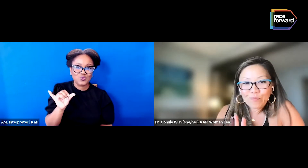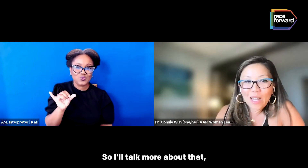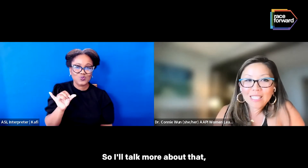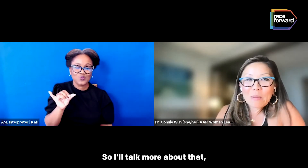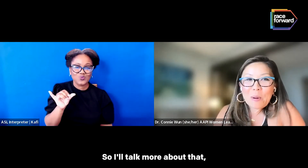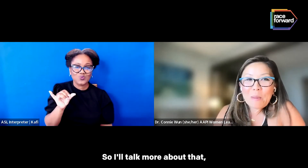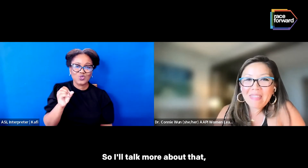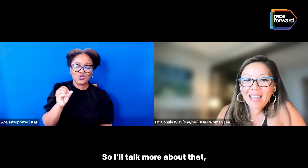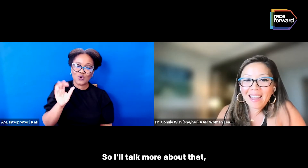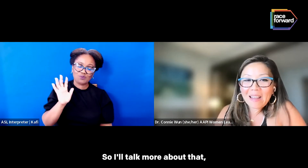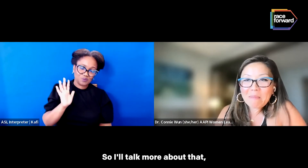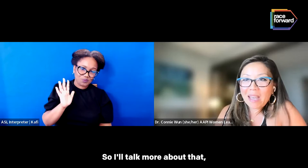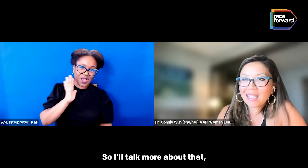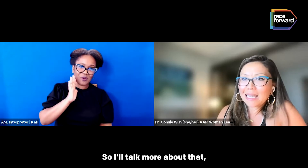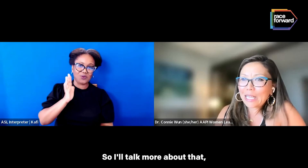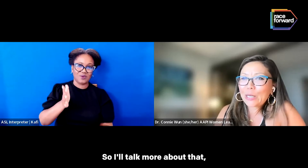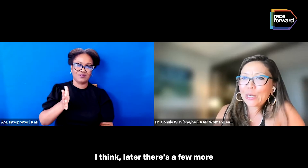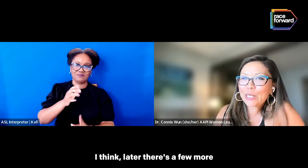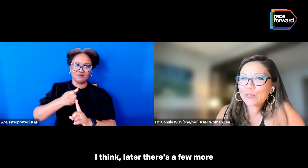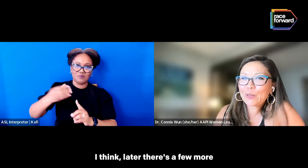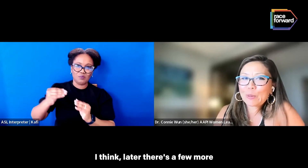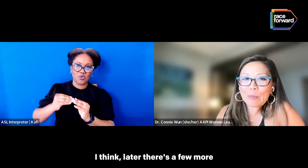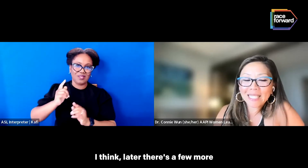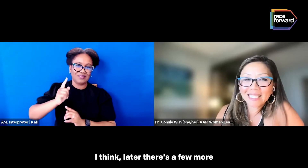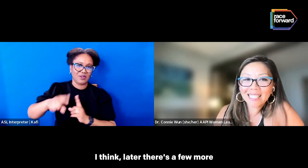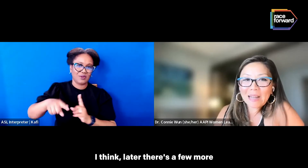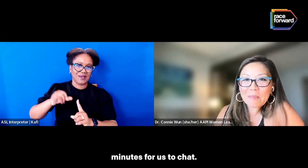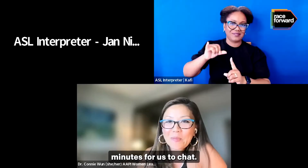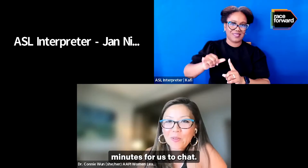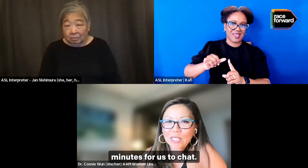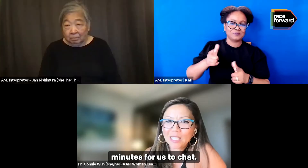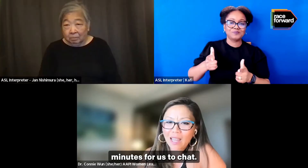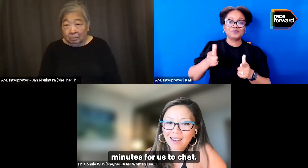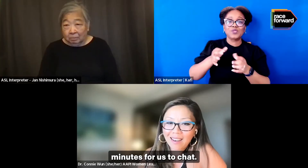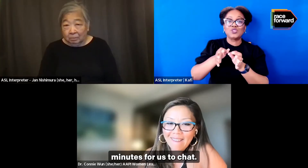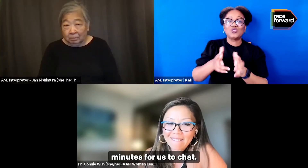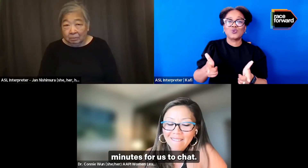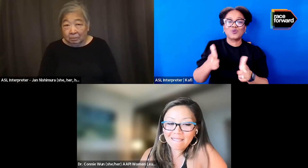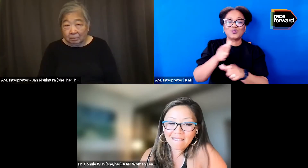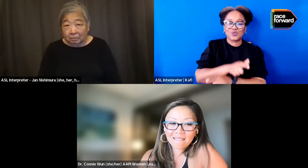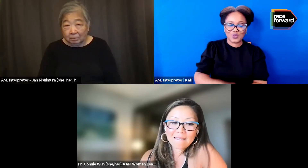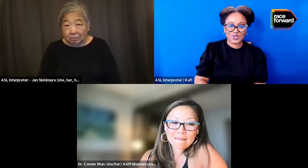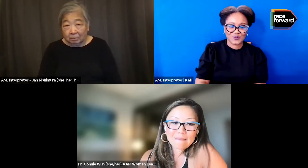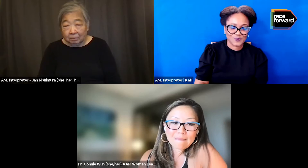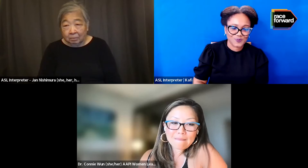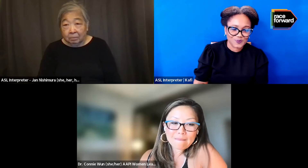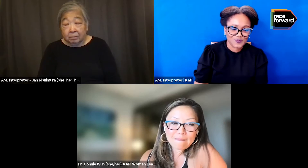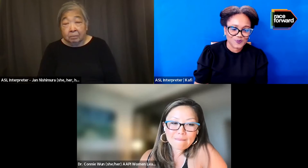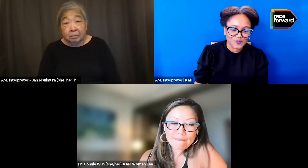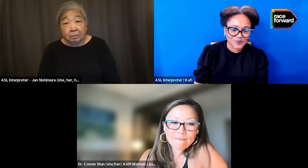So I'll talk more about that. I think later there's a few more minutes for us to chat.